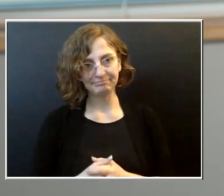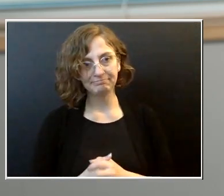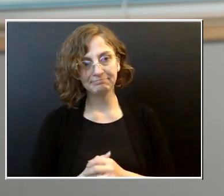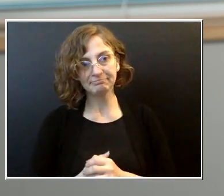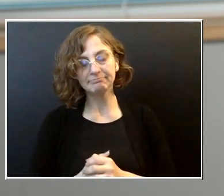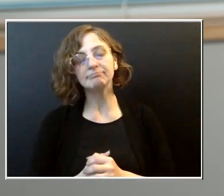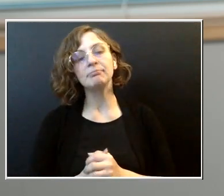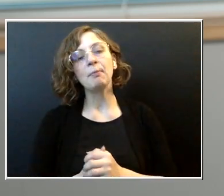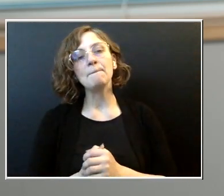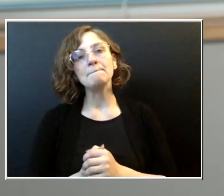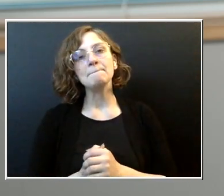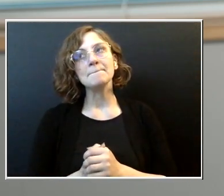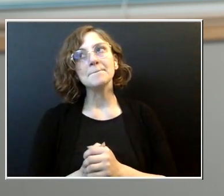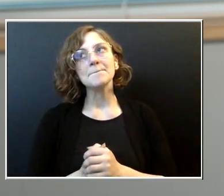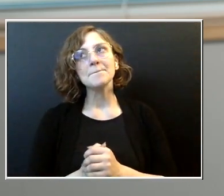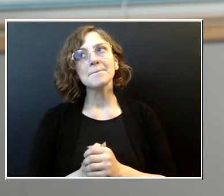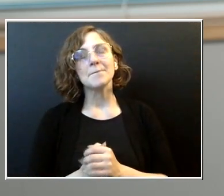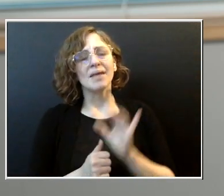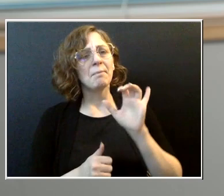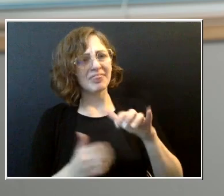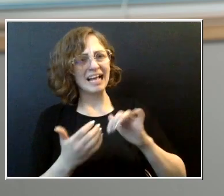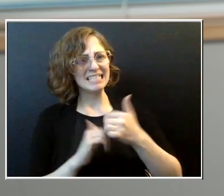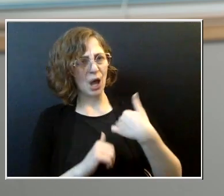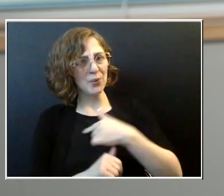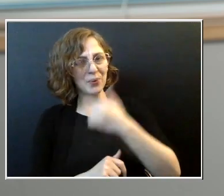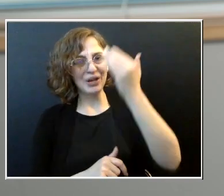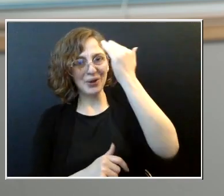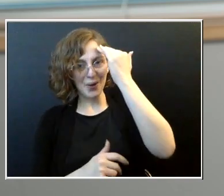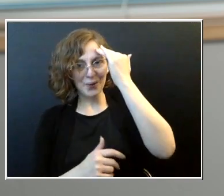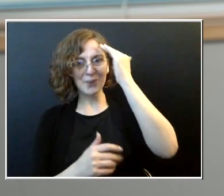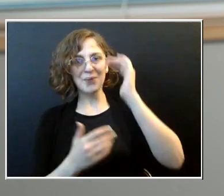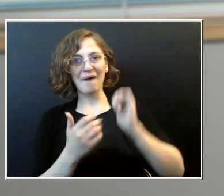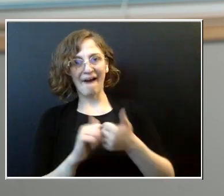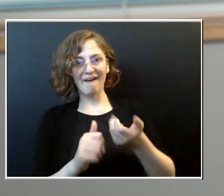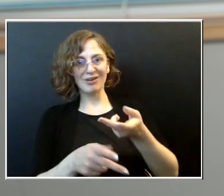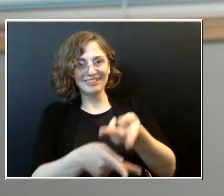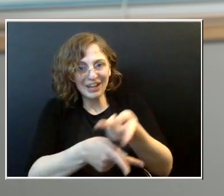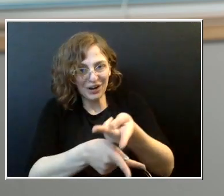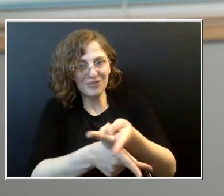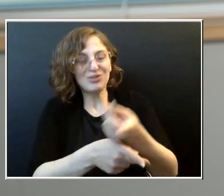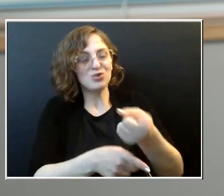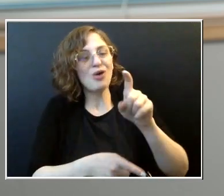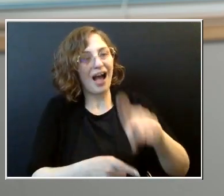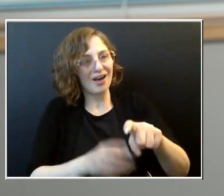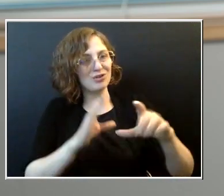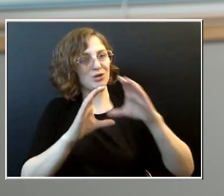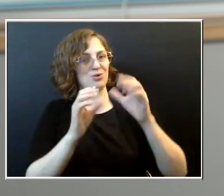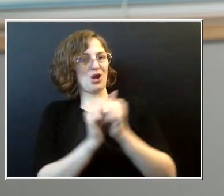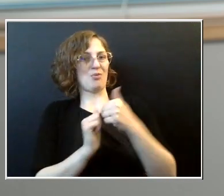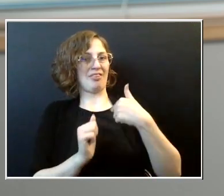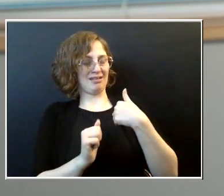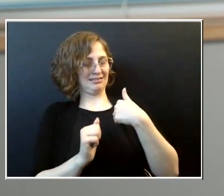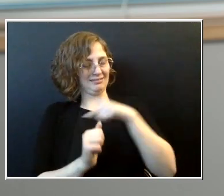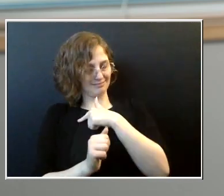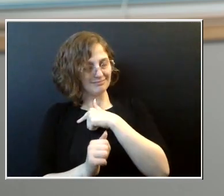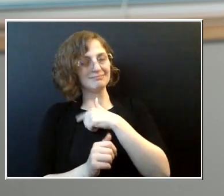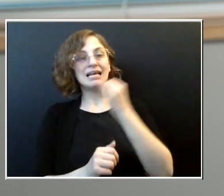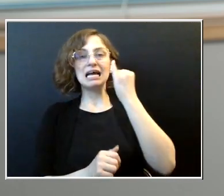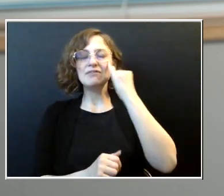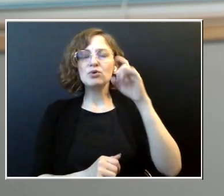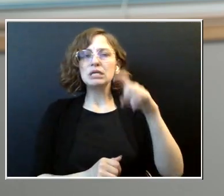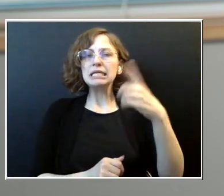that's how we know to take the best care of you, by communicating with us. If you need clarification, if you have